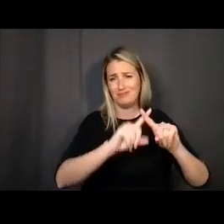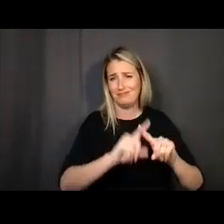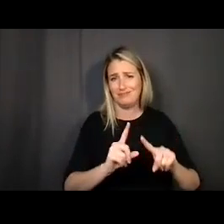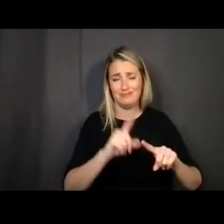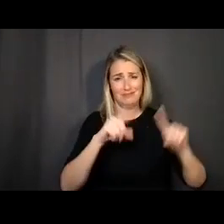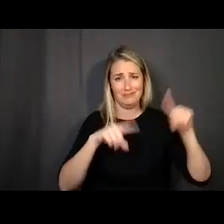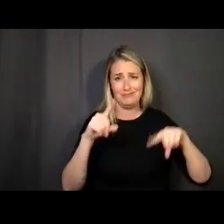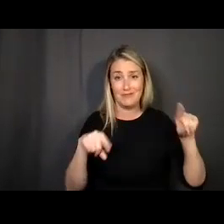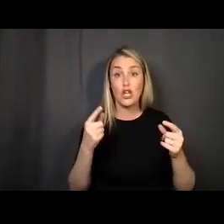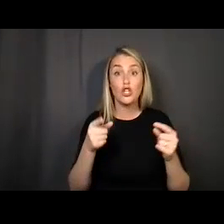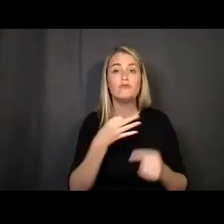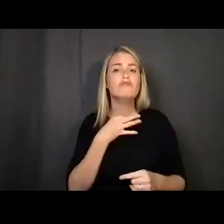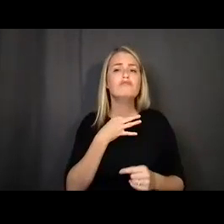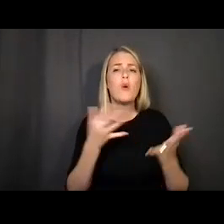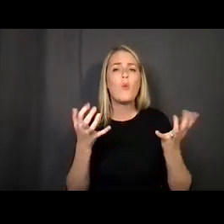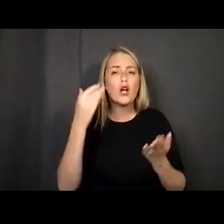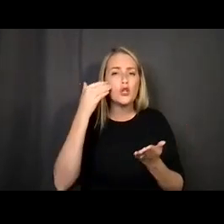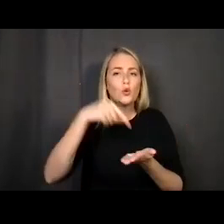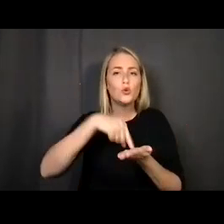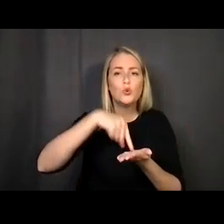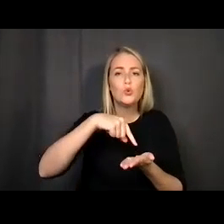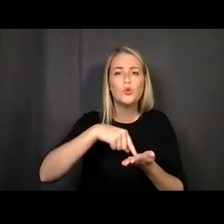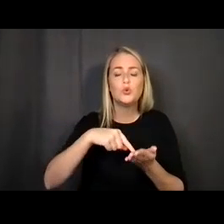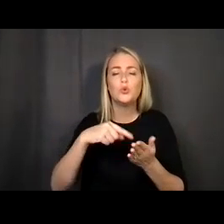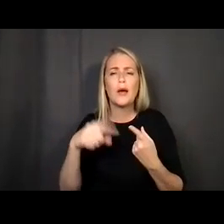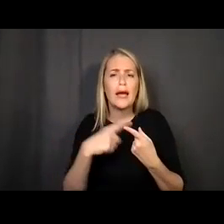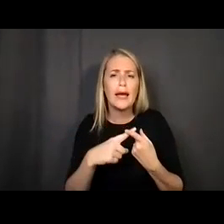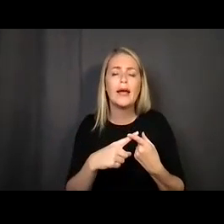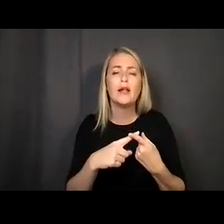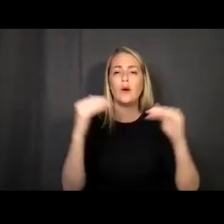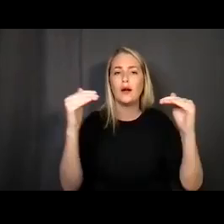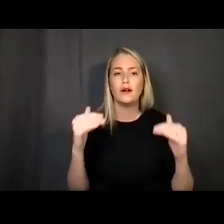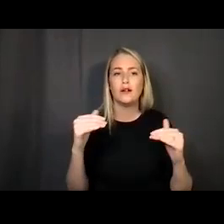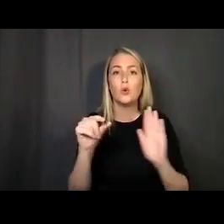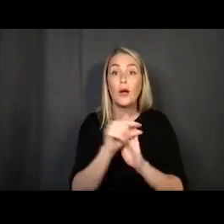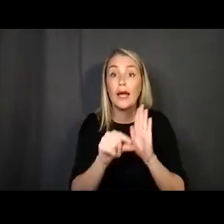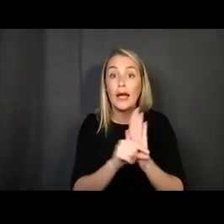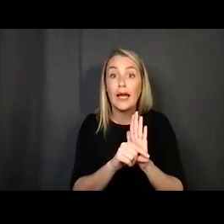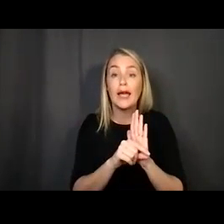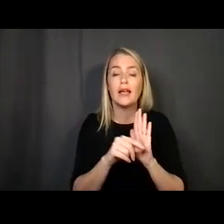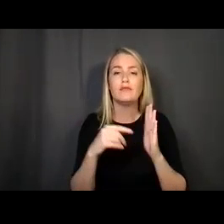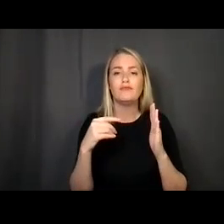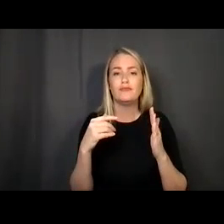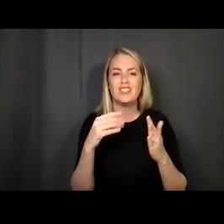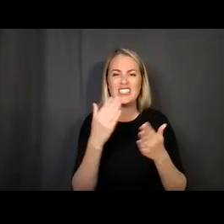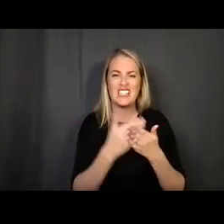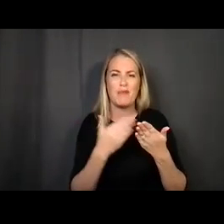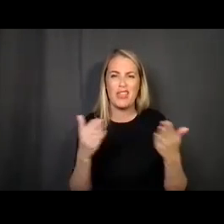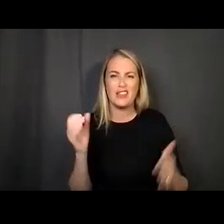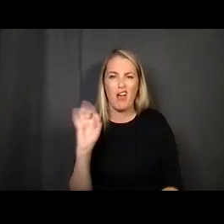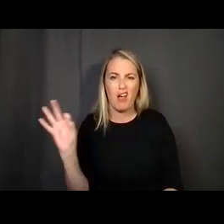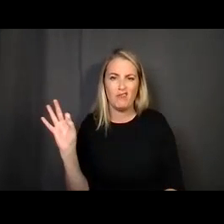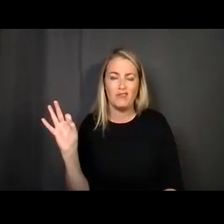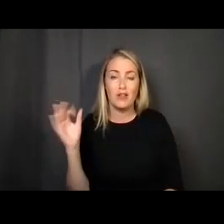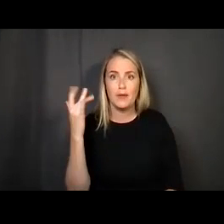ver due una dates variedad or grading, de there are things información. you probably want to turn off though, because you probably don't Hay want cosas que every seguramente van a Canvas